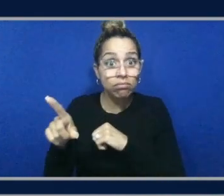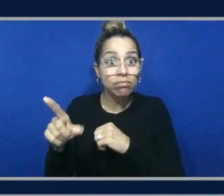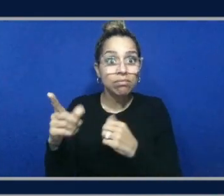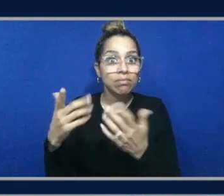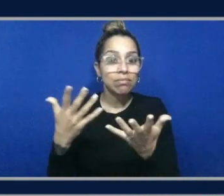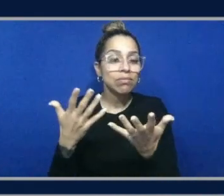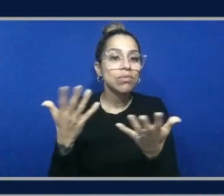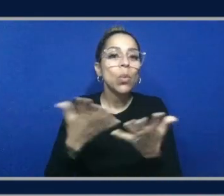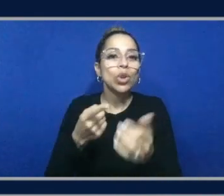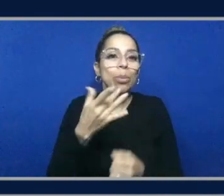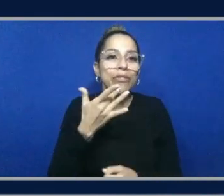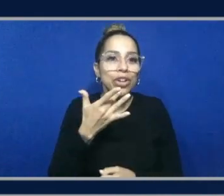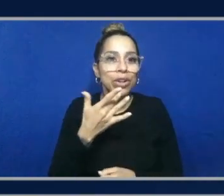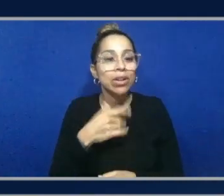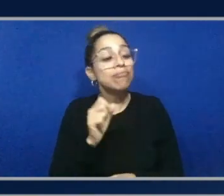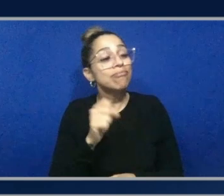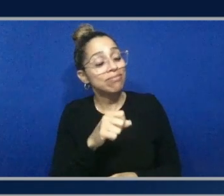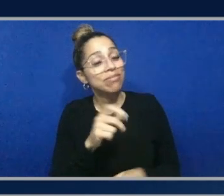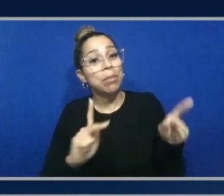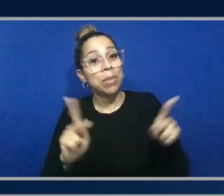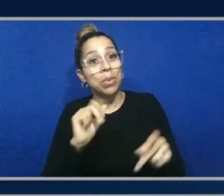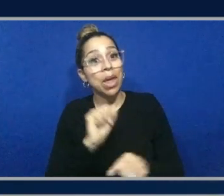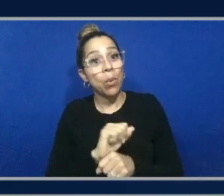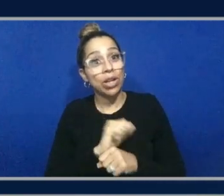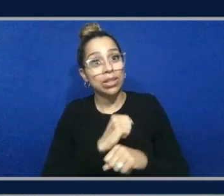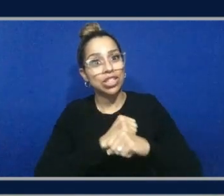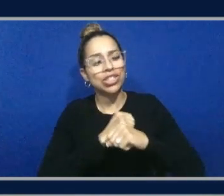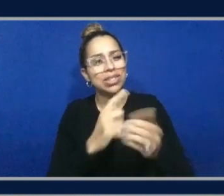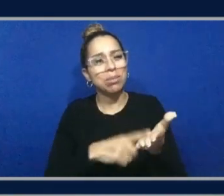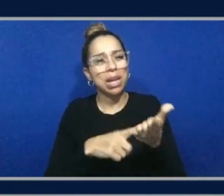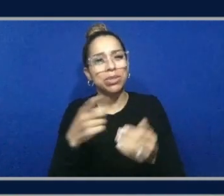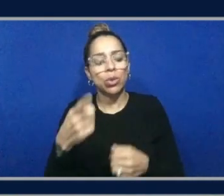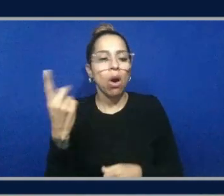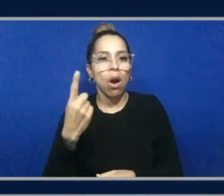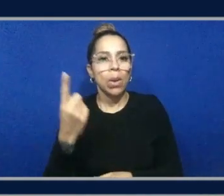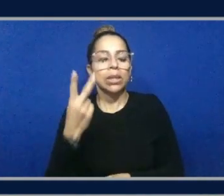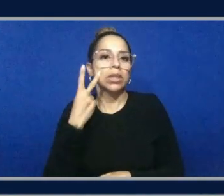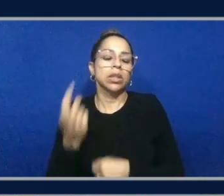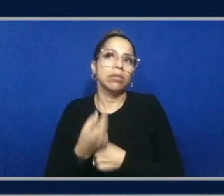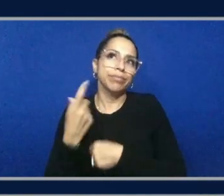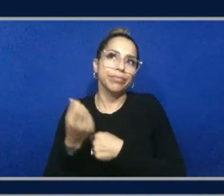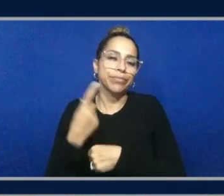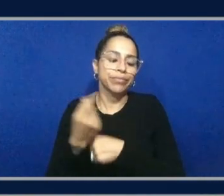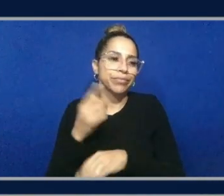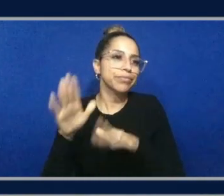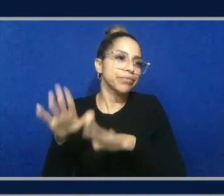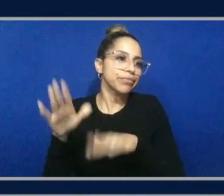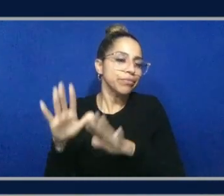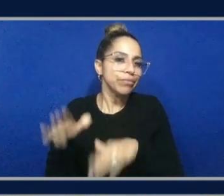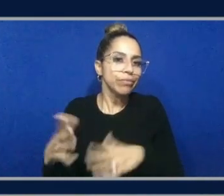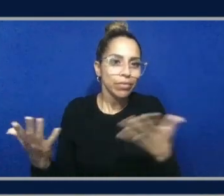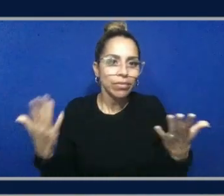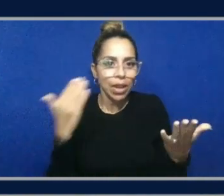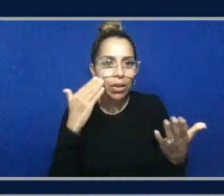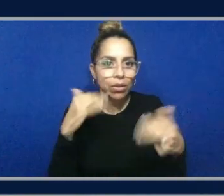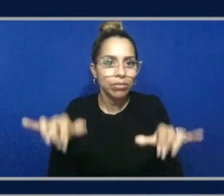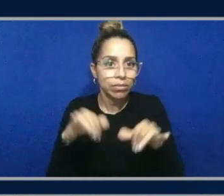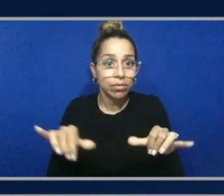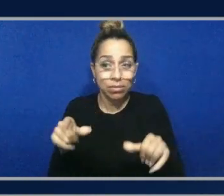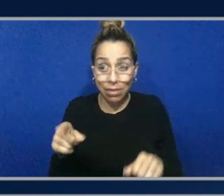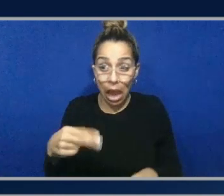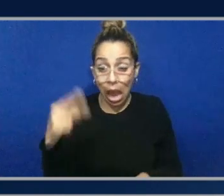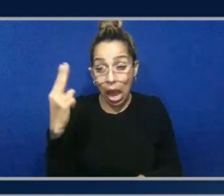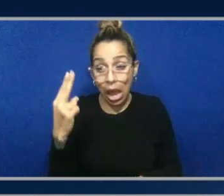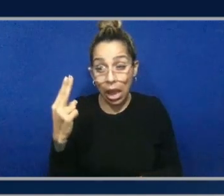of alert fatigue, right? Yes. And it becomes this growing kind of like, oh well, does high really mean high?